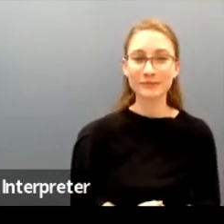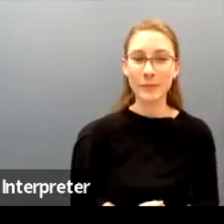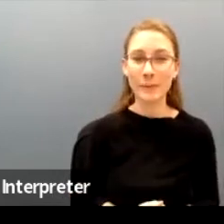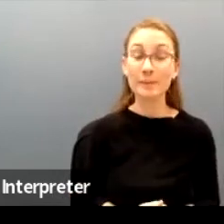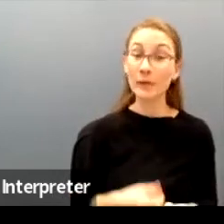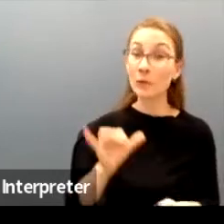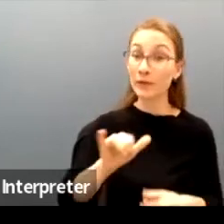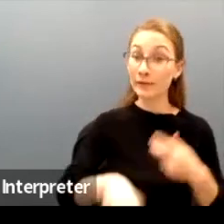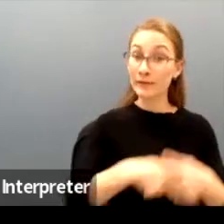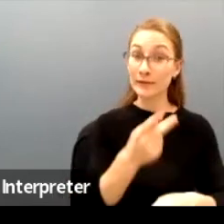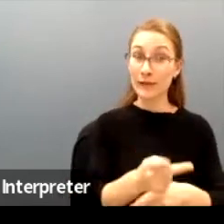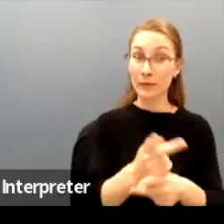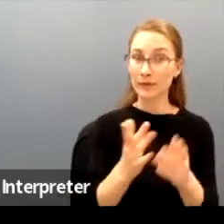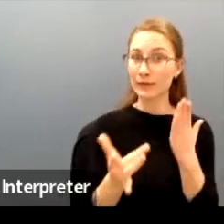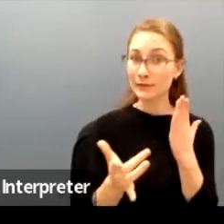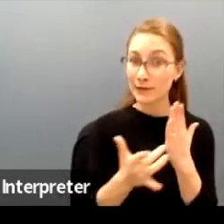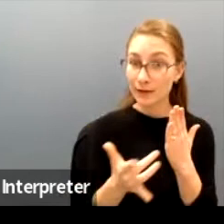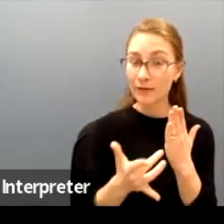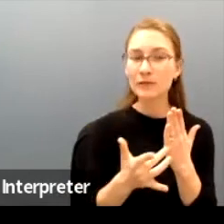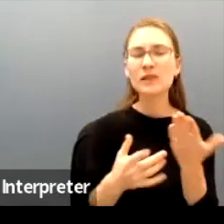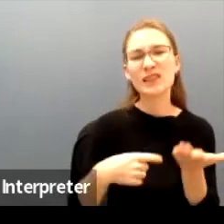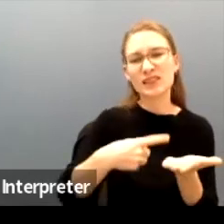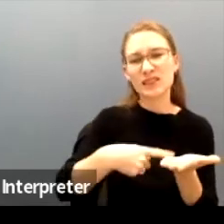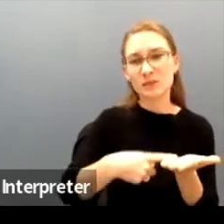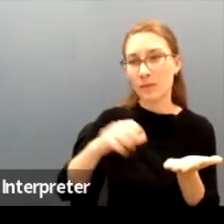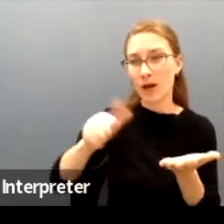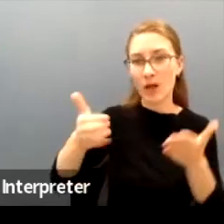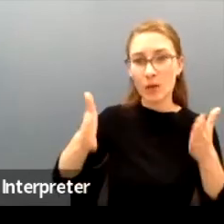of device relies on someone else sometimes to create